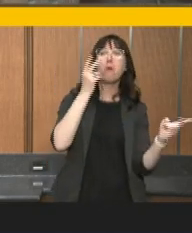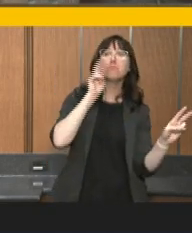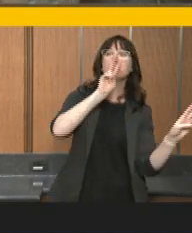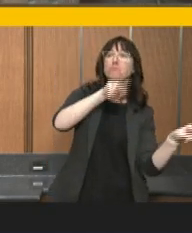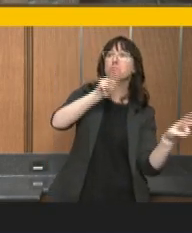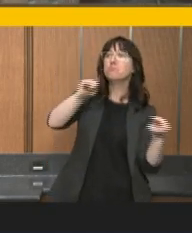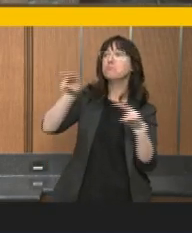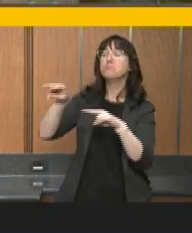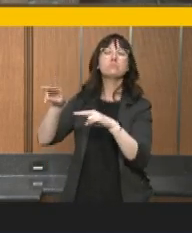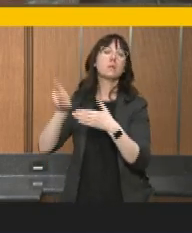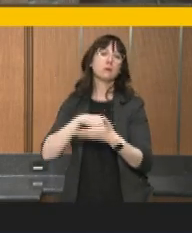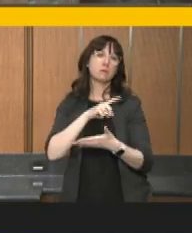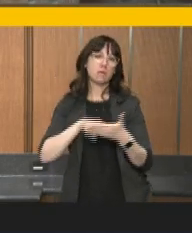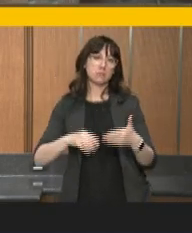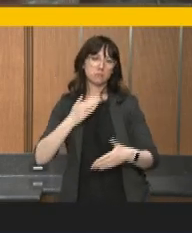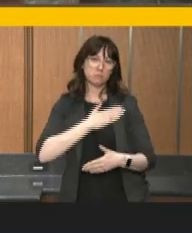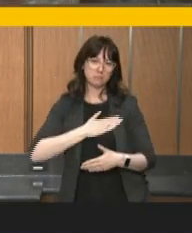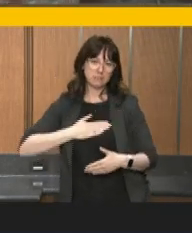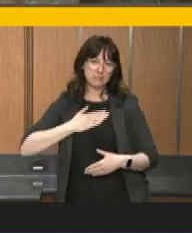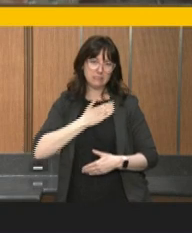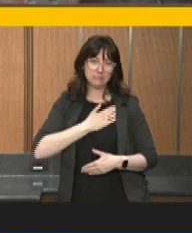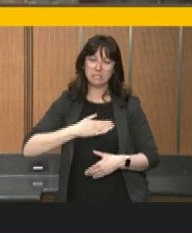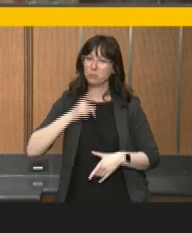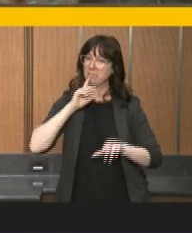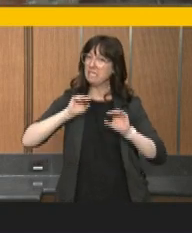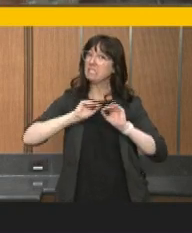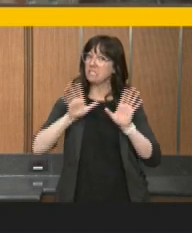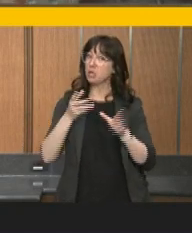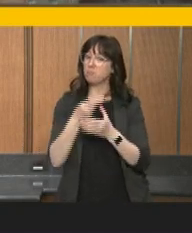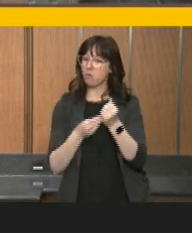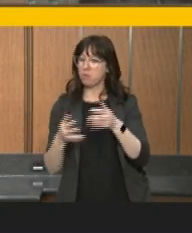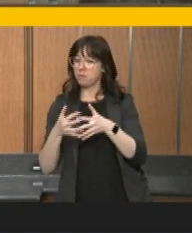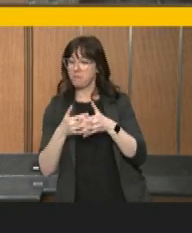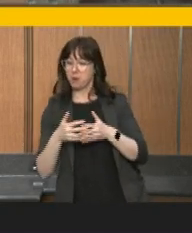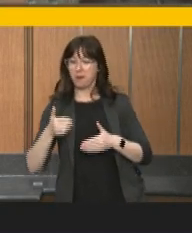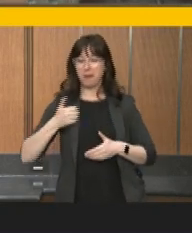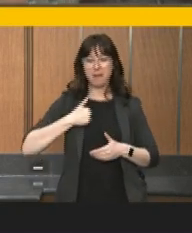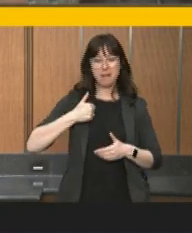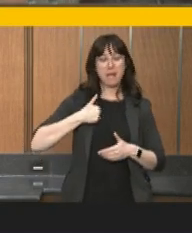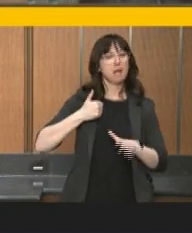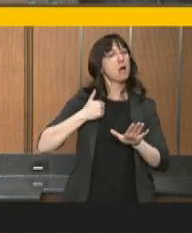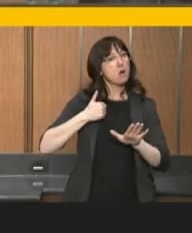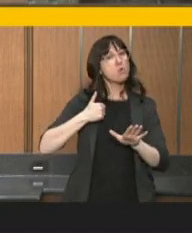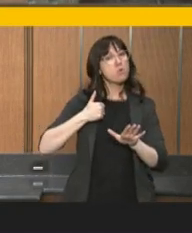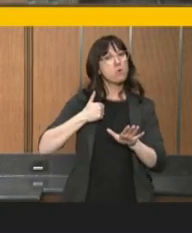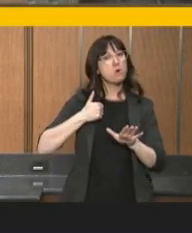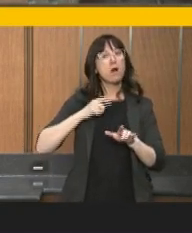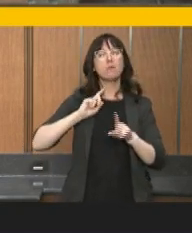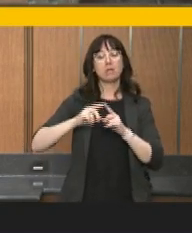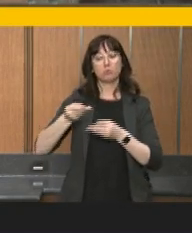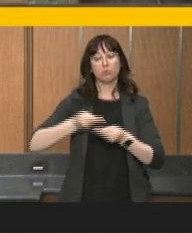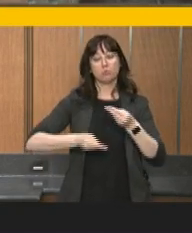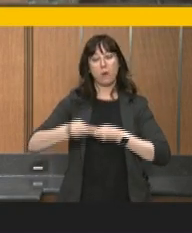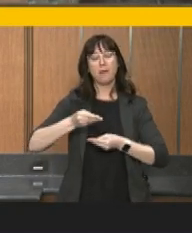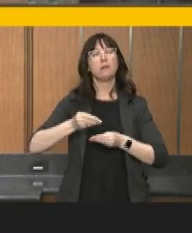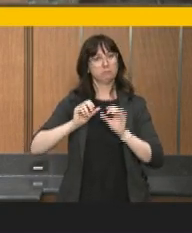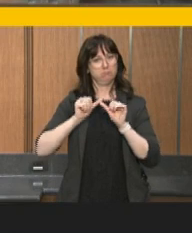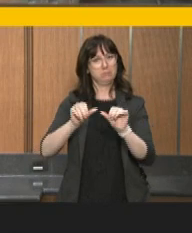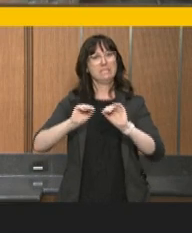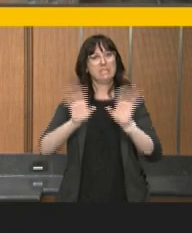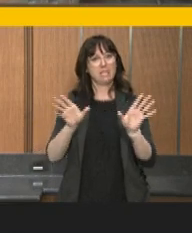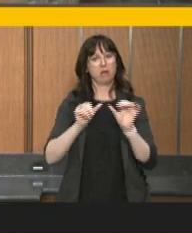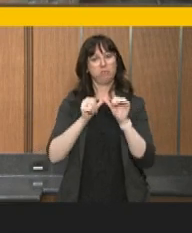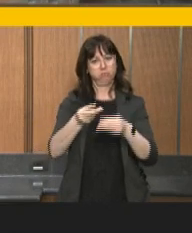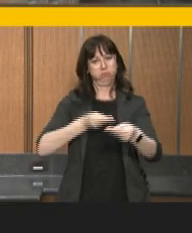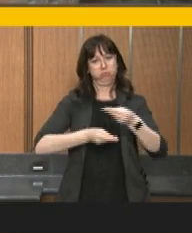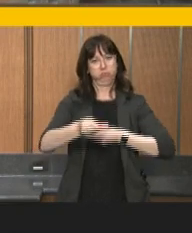take it. And there is tremendous clarity on both sides that trade needs to continue and essential workers need to continue to cross